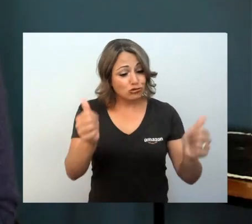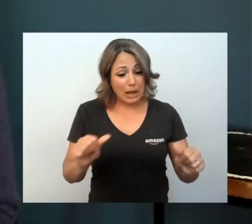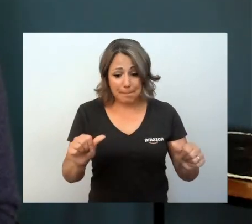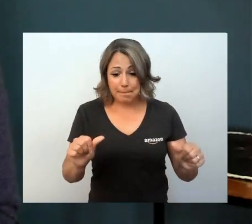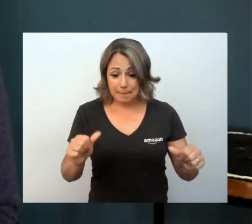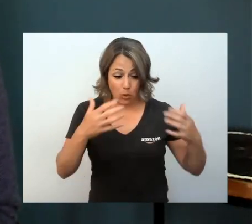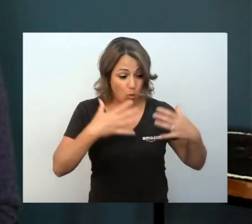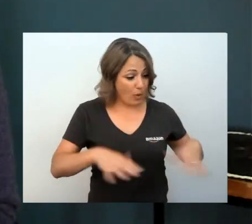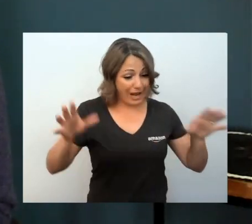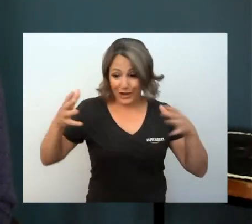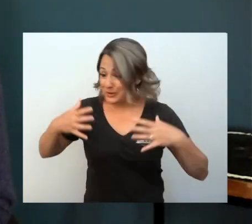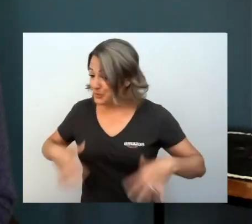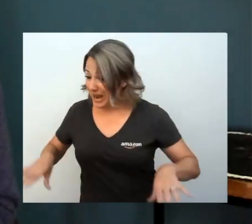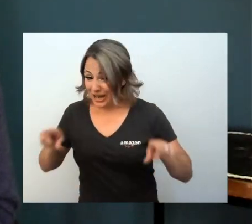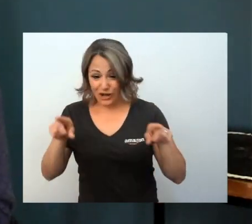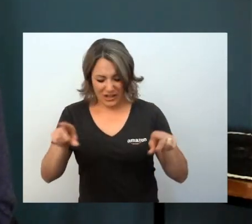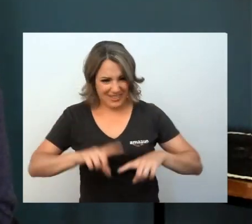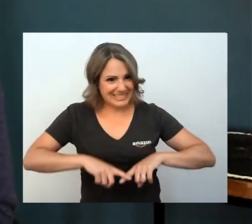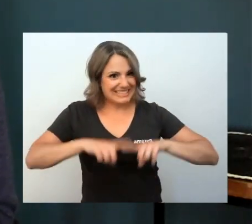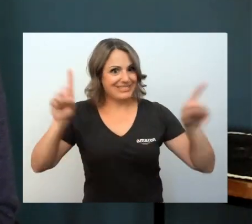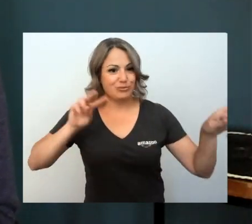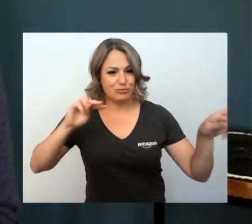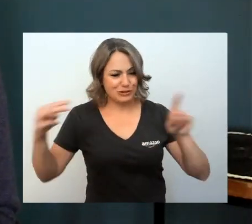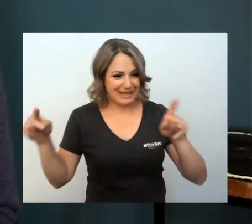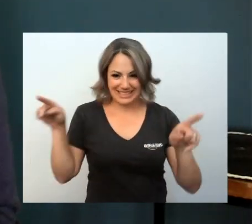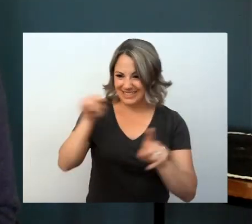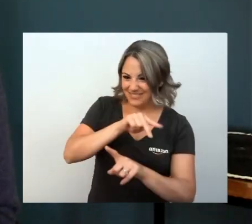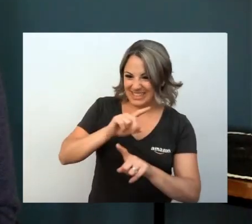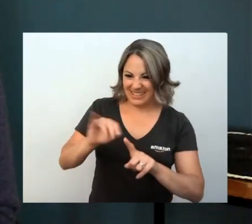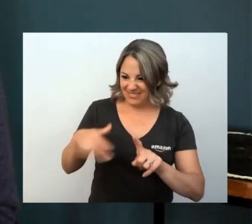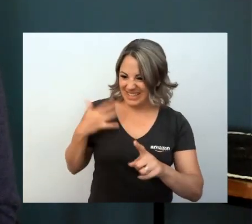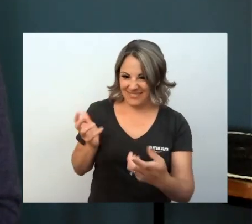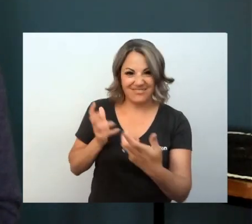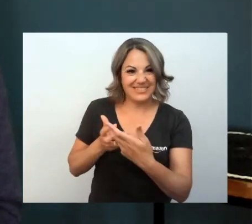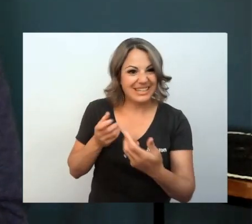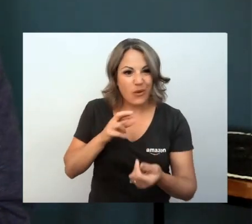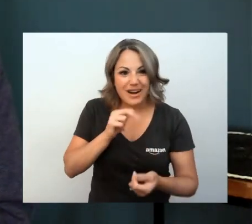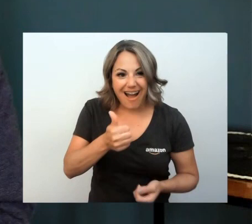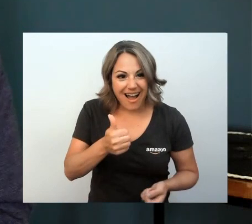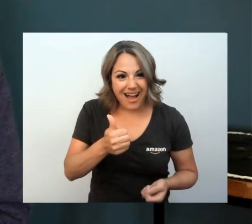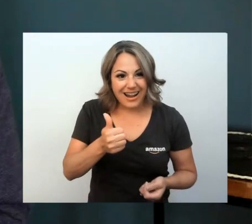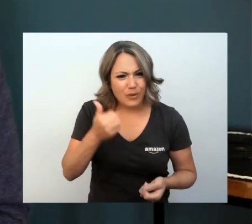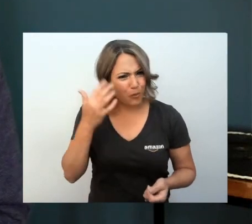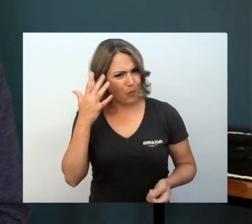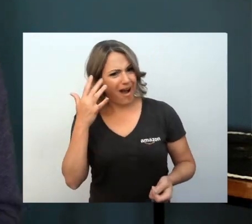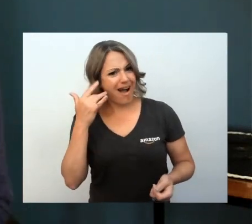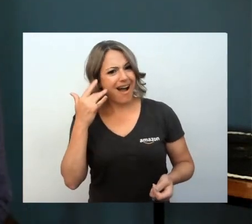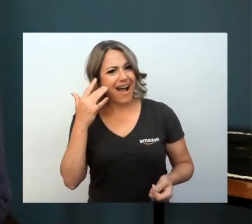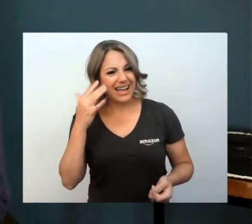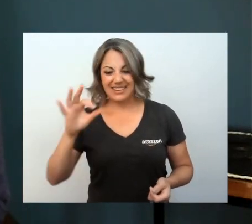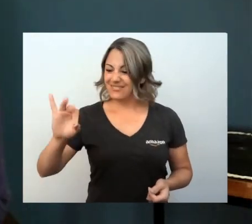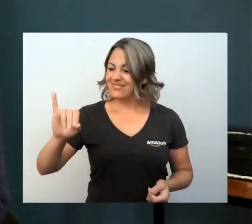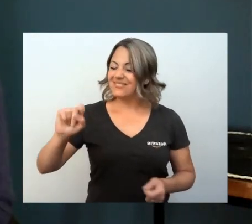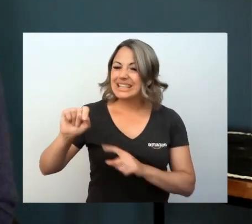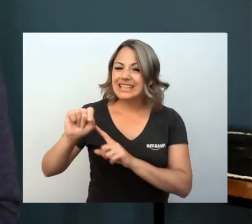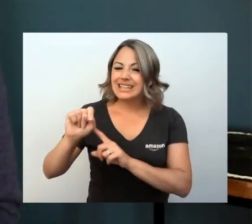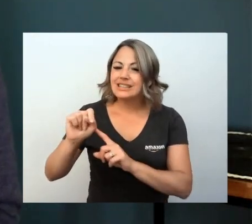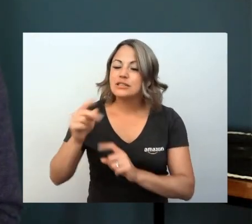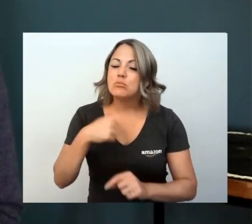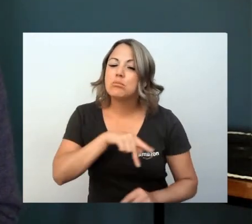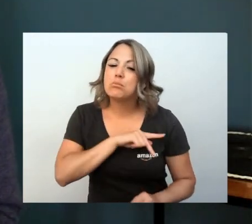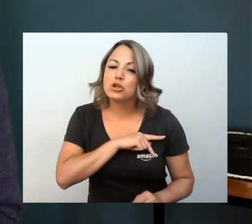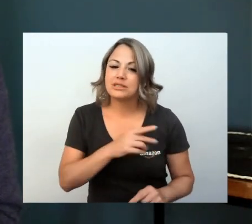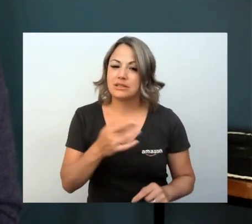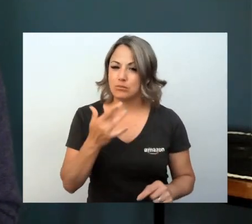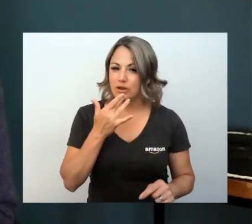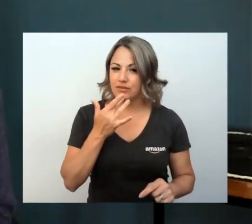the exact same garment and actually have different perspectives on whether or not it fits. And it's largely because of fit is a personal preference,